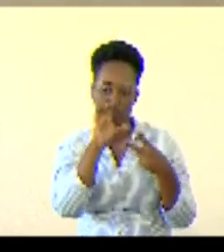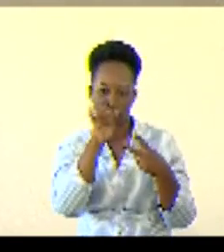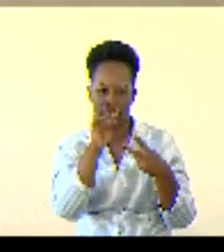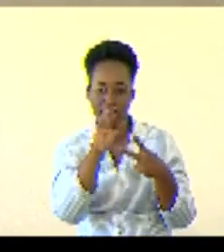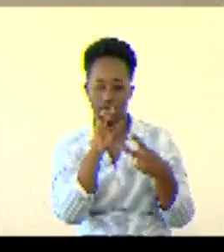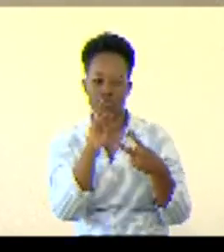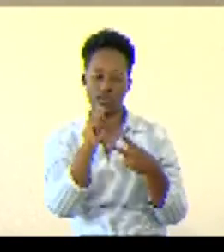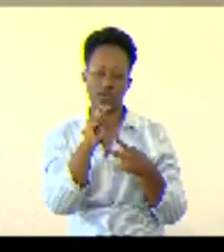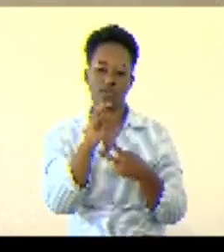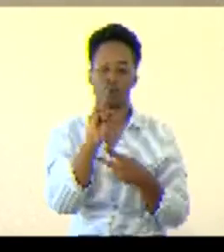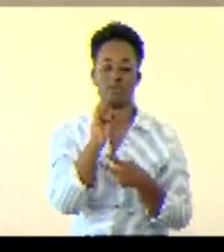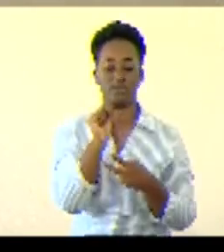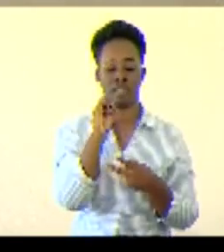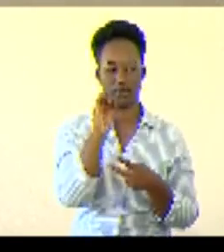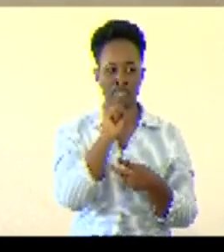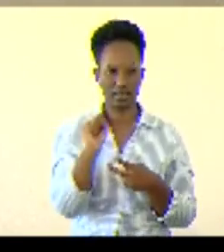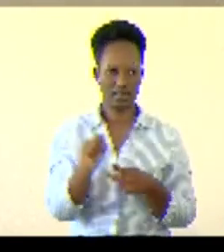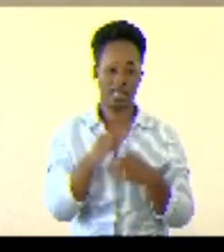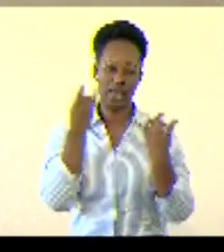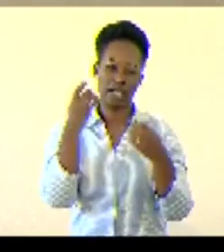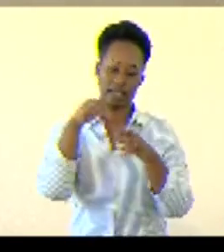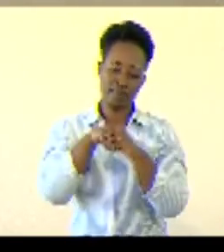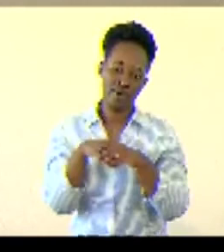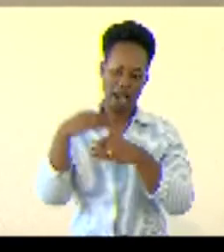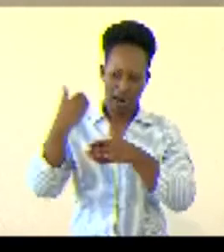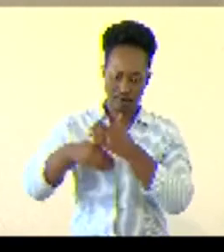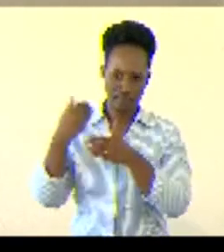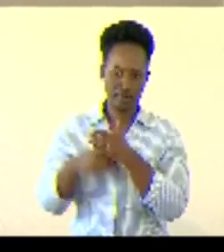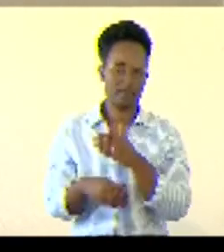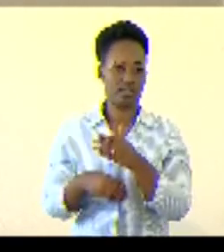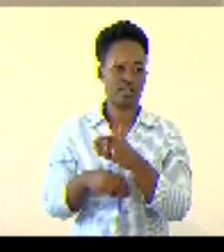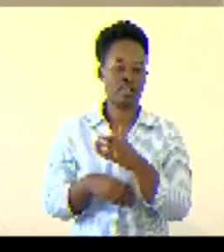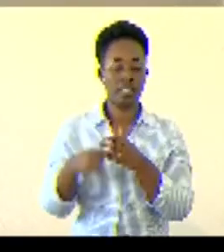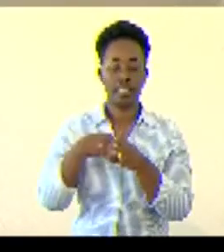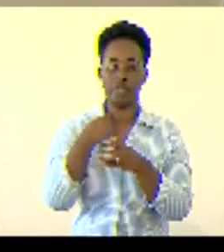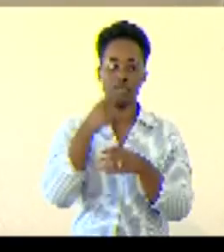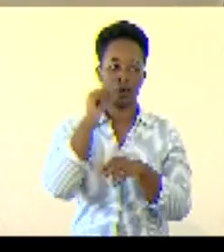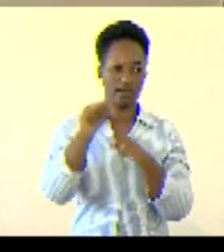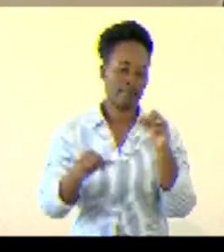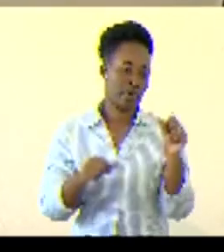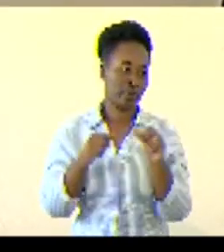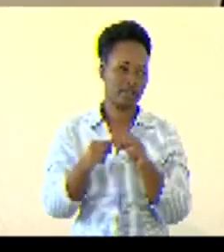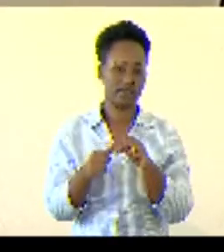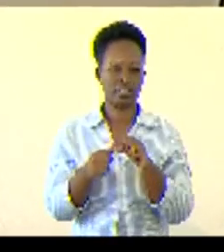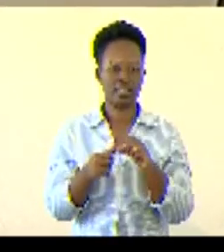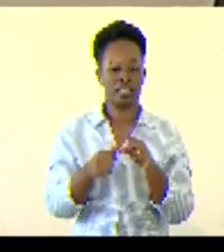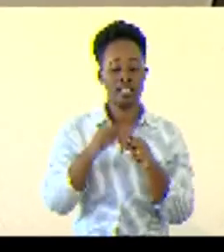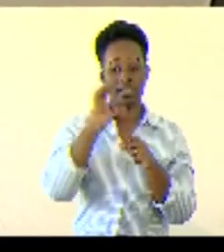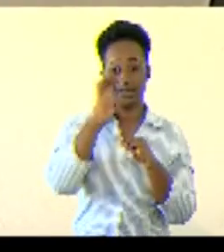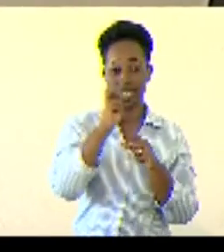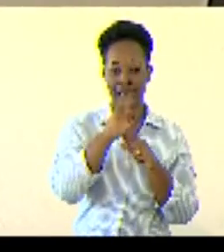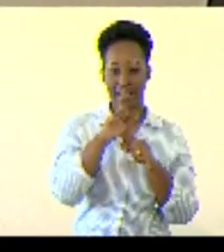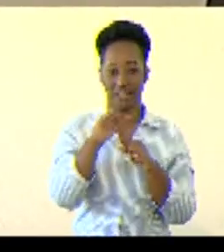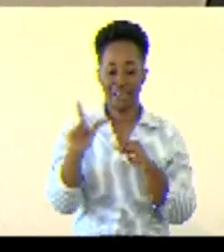now phagocytosis, I mentioned it is that one involving surrounding engulfing. I talked about cell eating. Do you